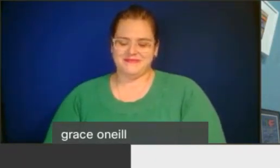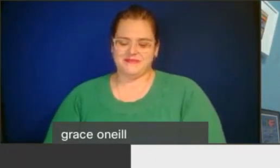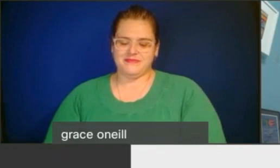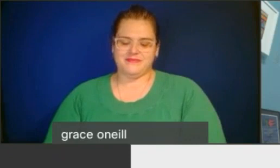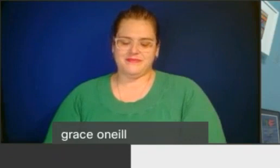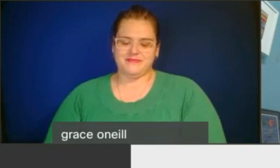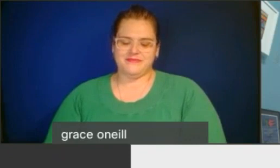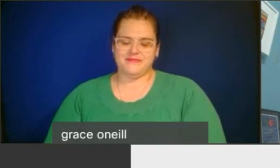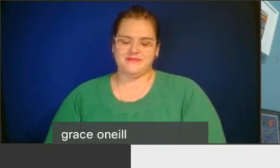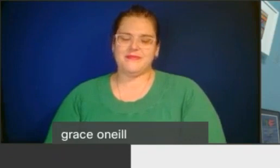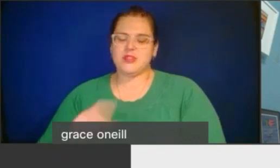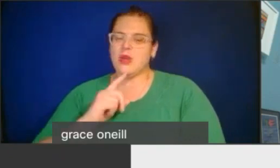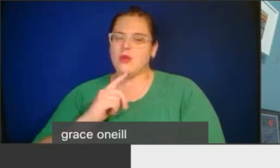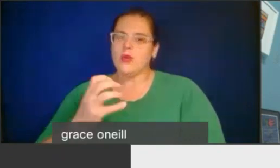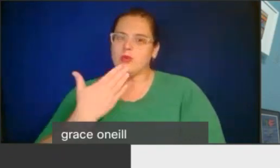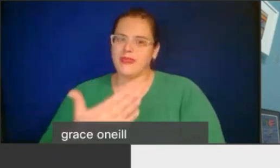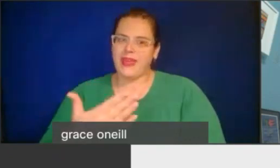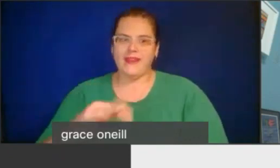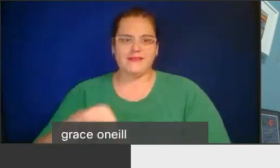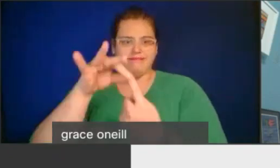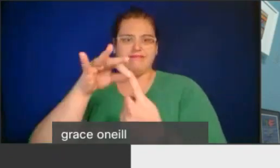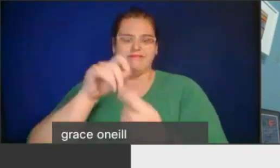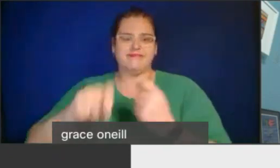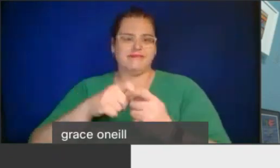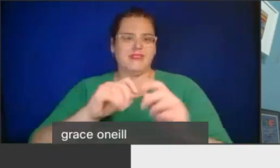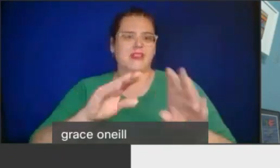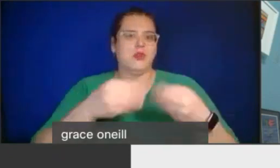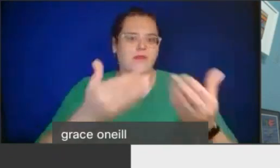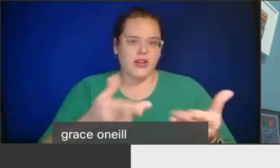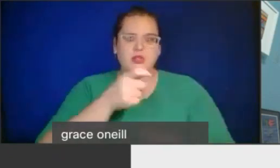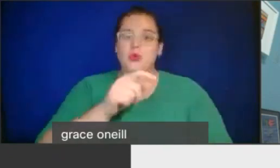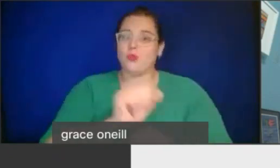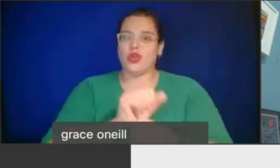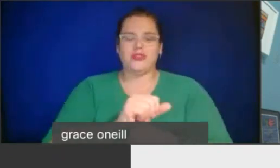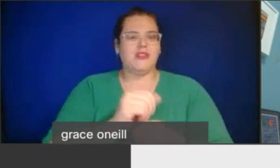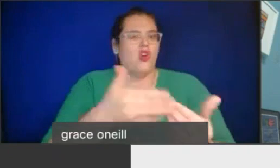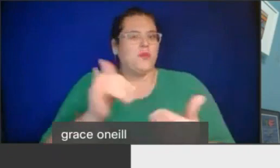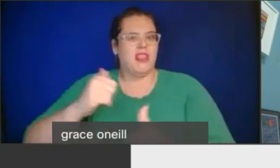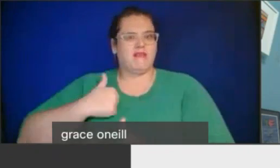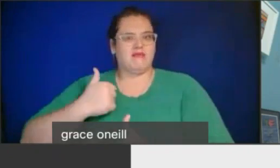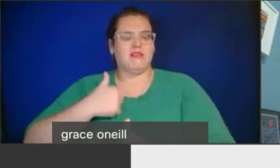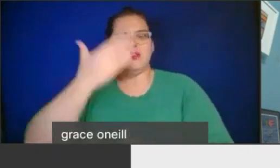providers who are on the front lines of this. As I think about how exhausting this is,